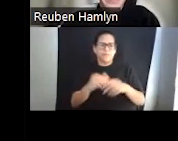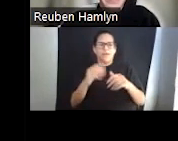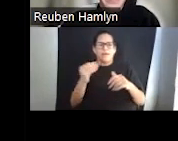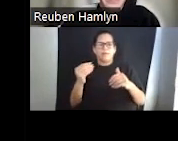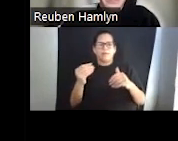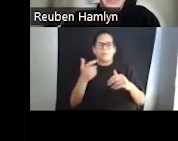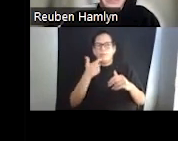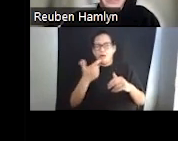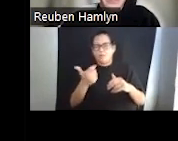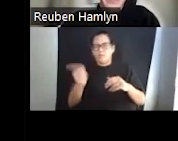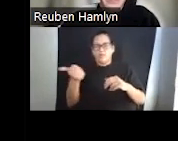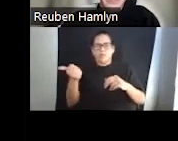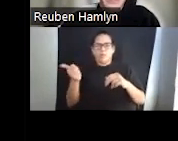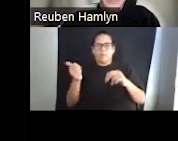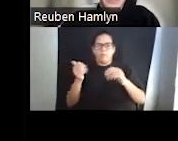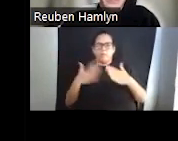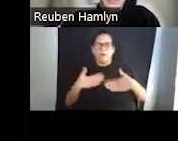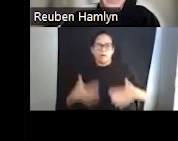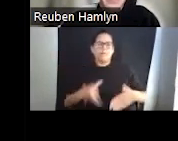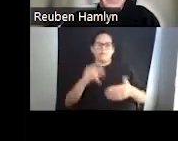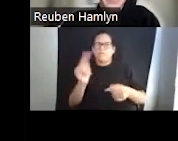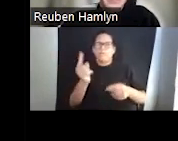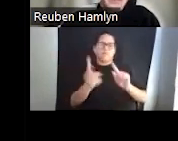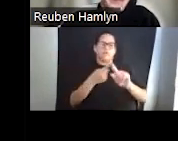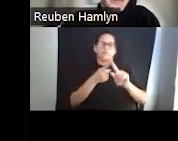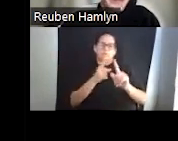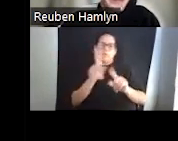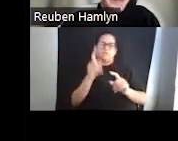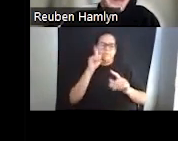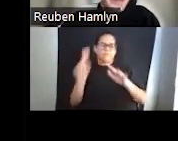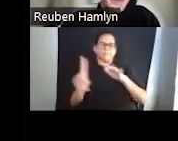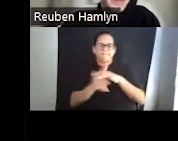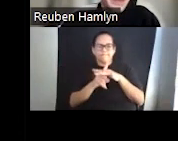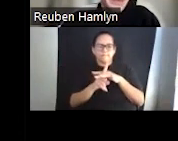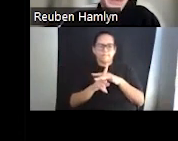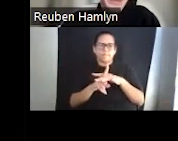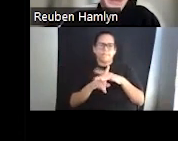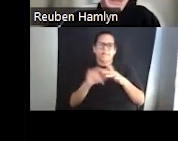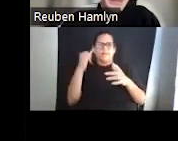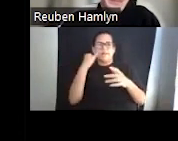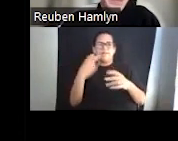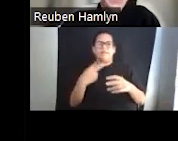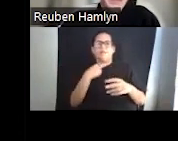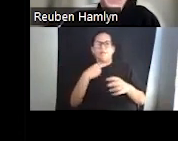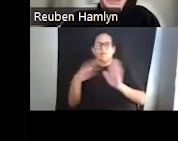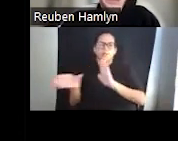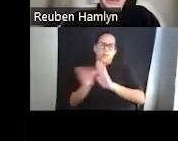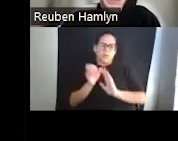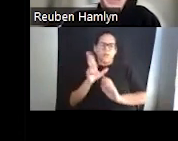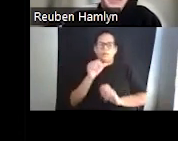watched another body, that was one of the first questions that came to my mind, whether there had been voice cloning or